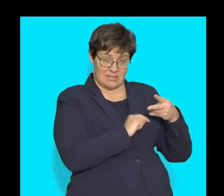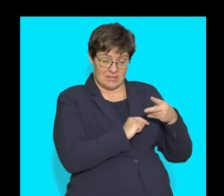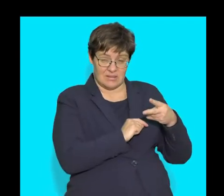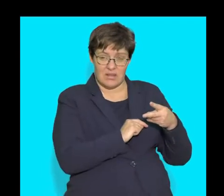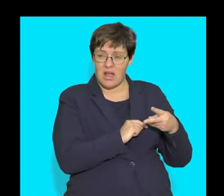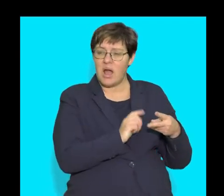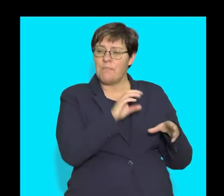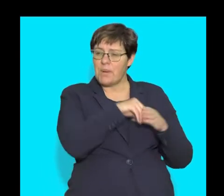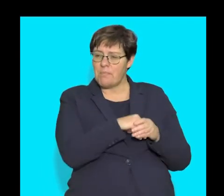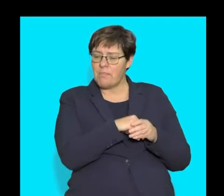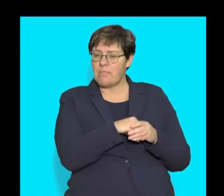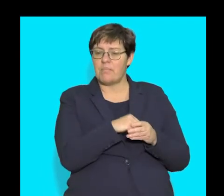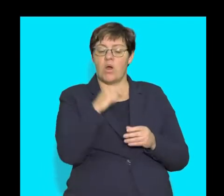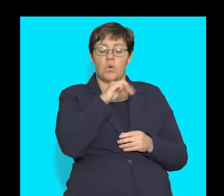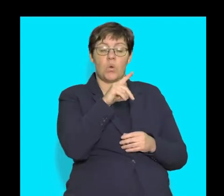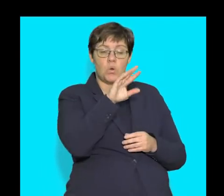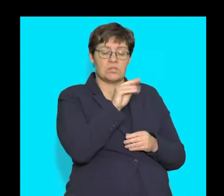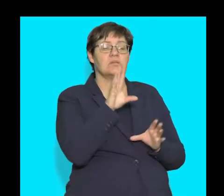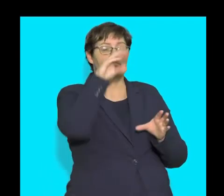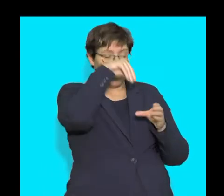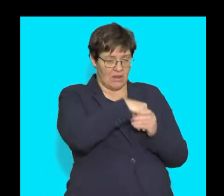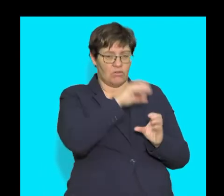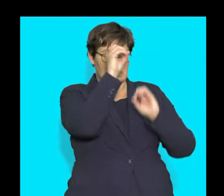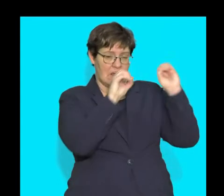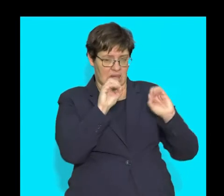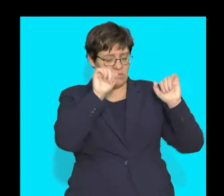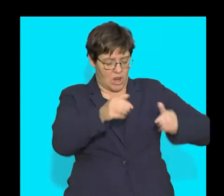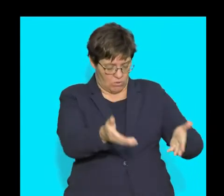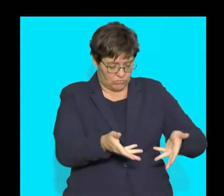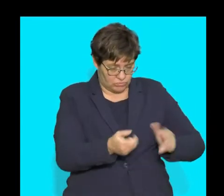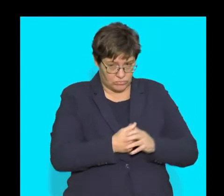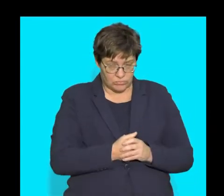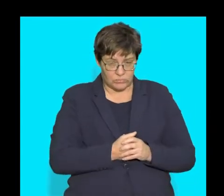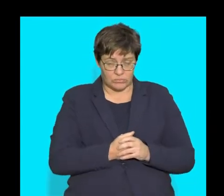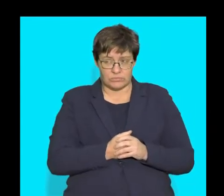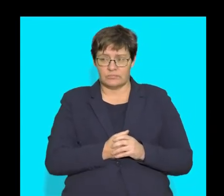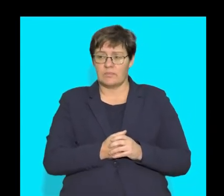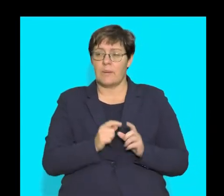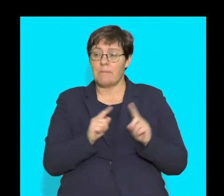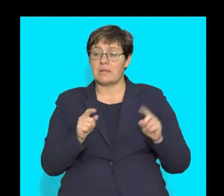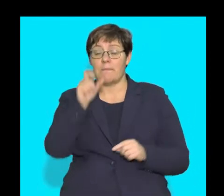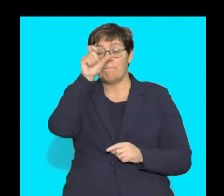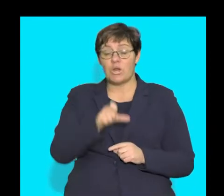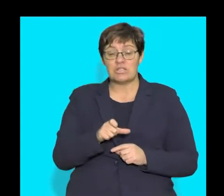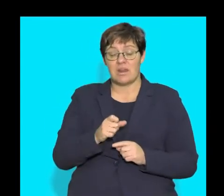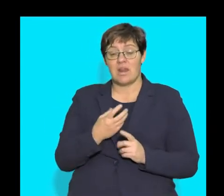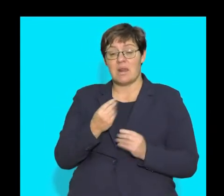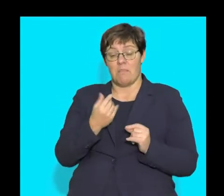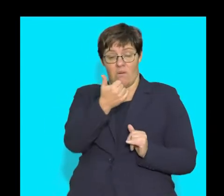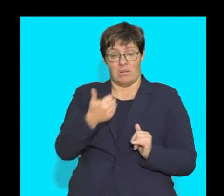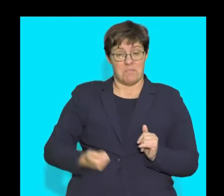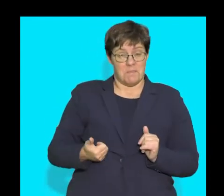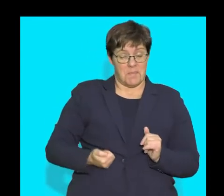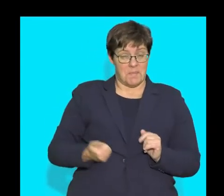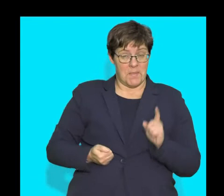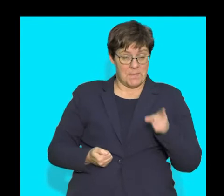this, allows for the glucose to enter the cells. However, in a person that has type 1